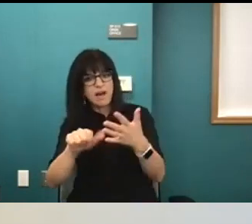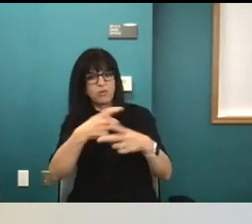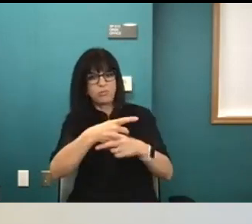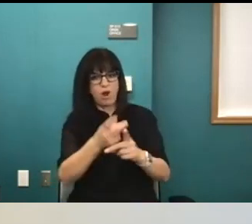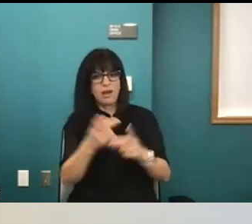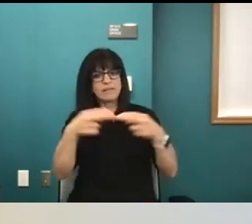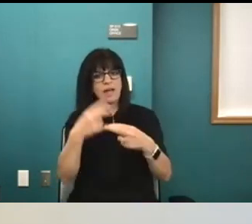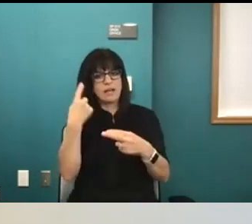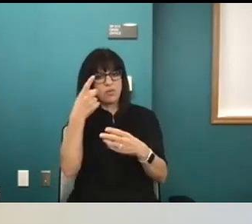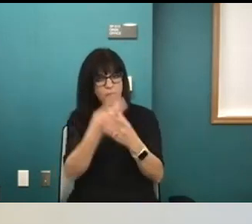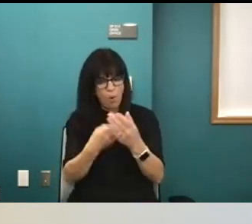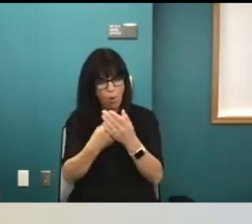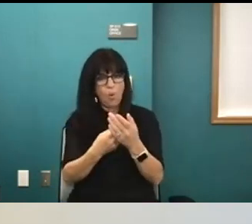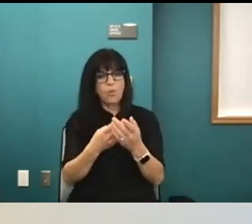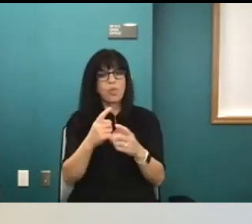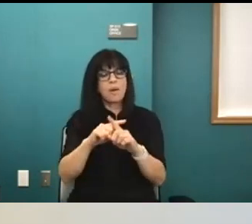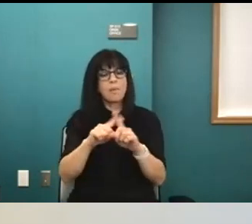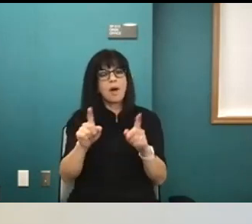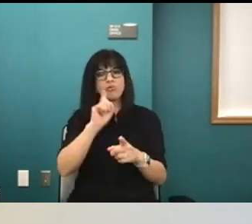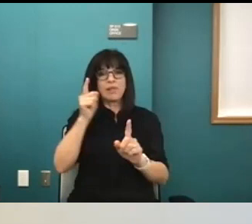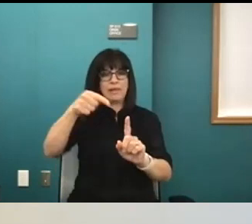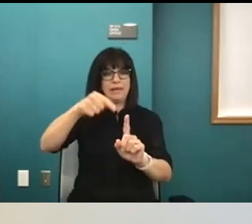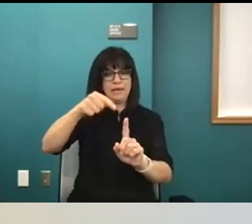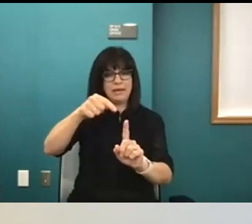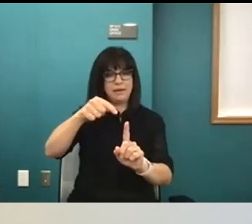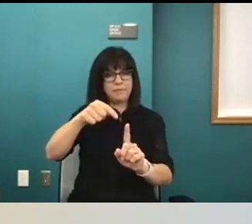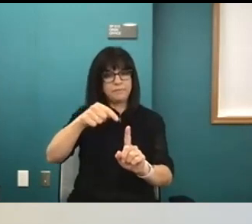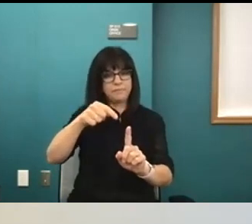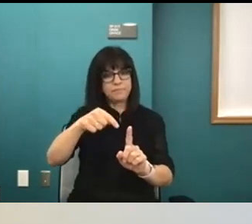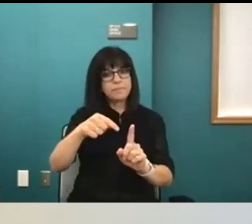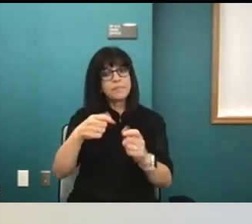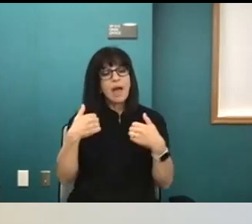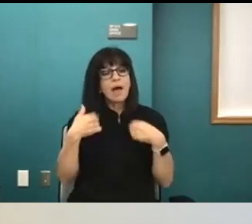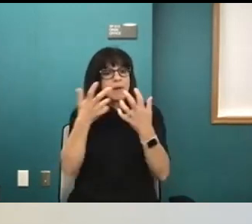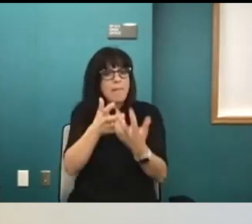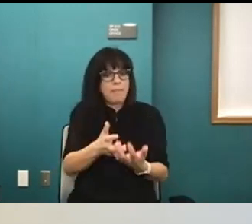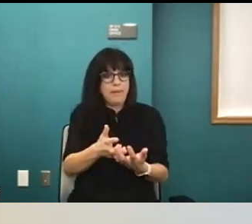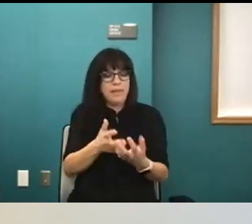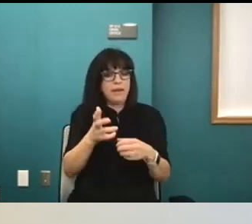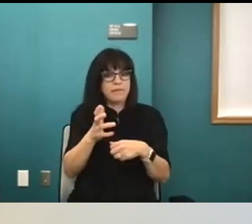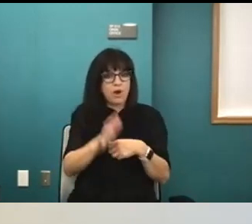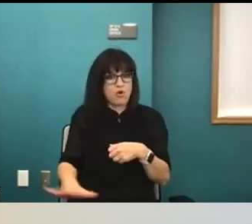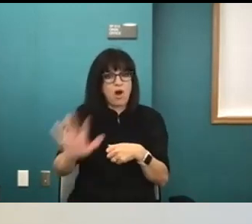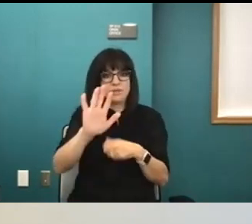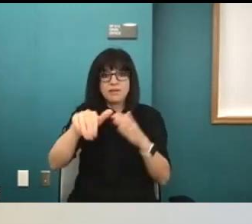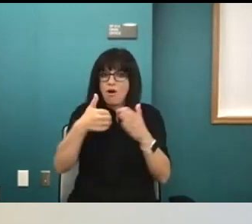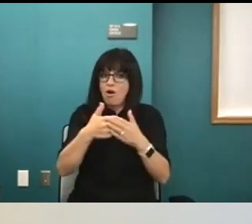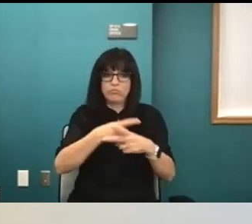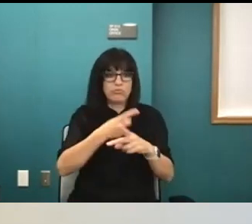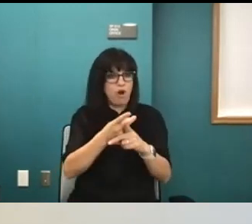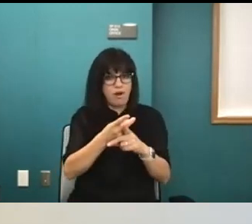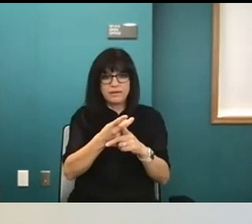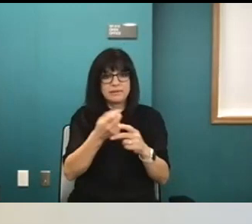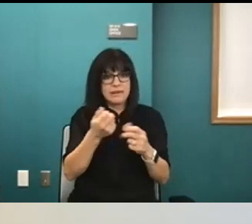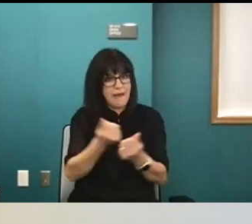for both of those. The kind of overarching story is that there is compatibility across all of our product lines